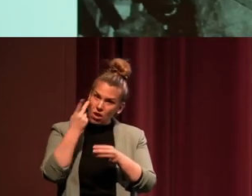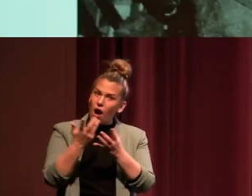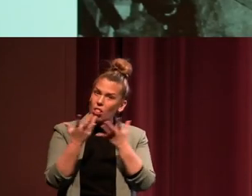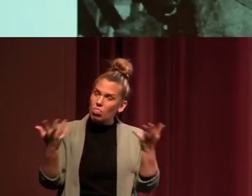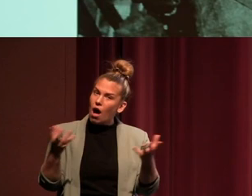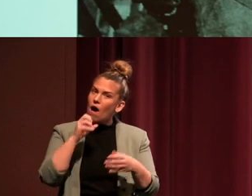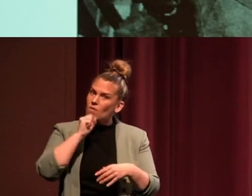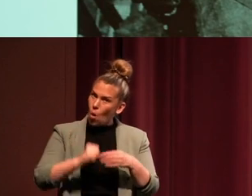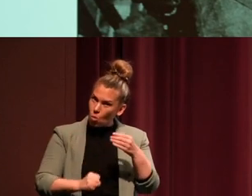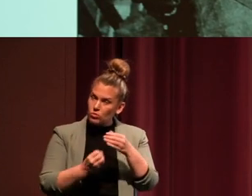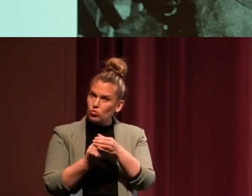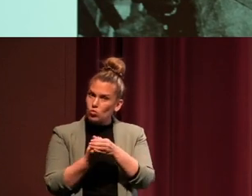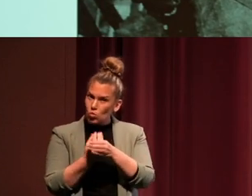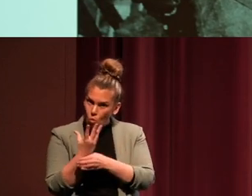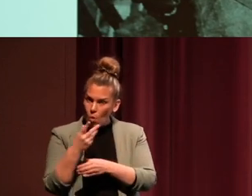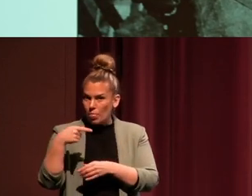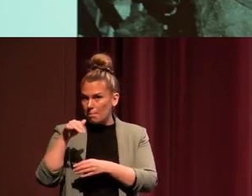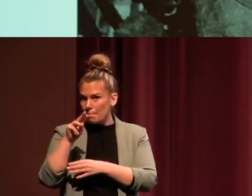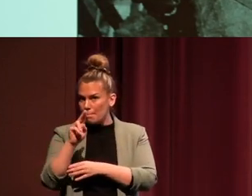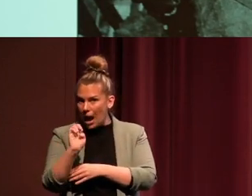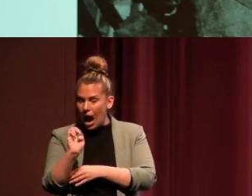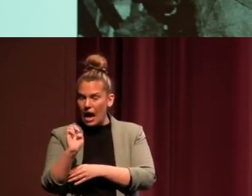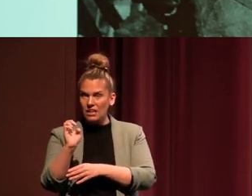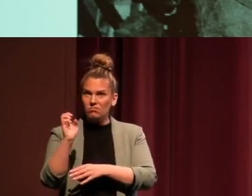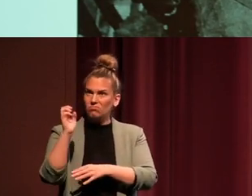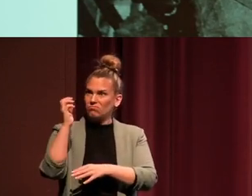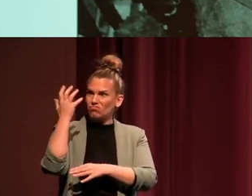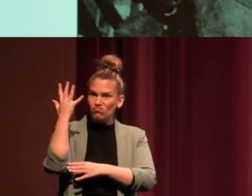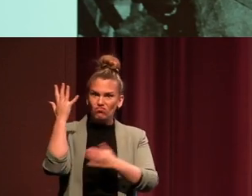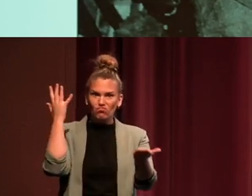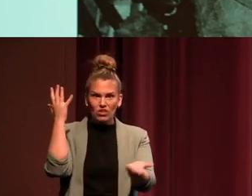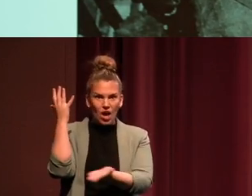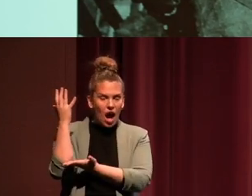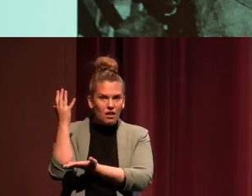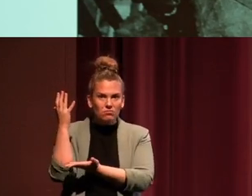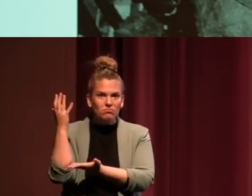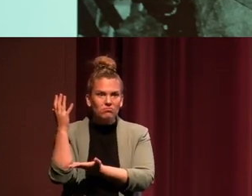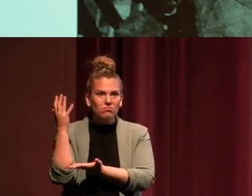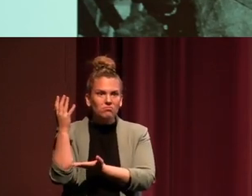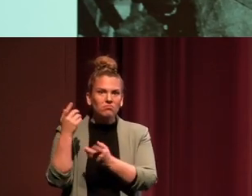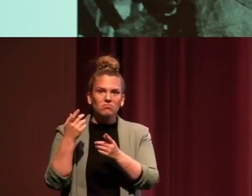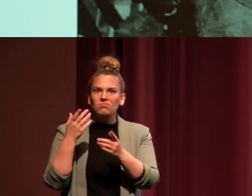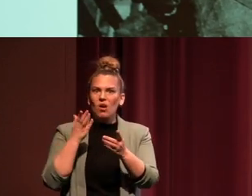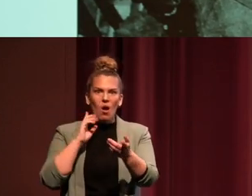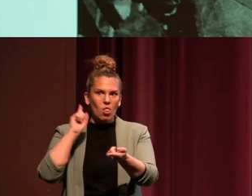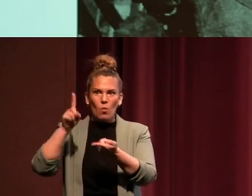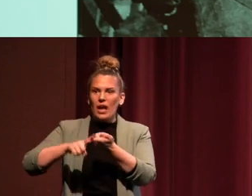ponderosa pine cut in this country, beginning in the 19-teens all the way through the 1980s.